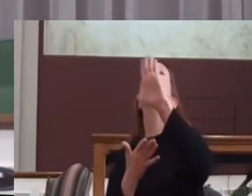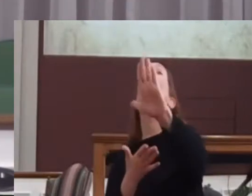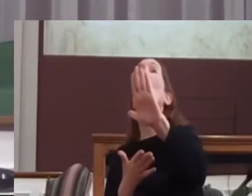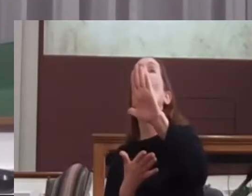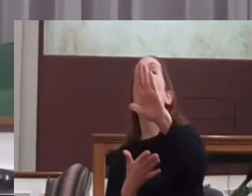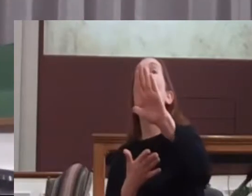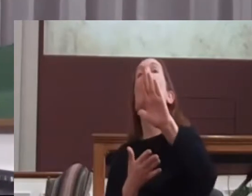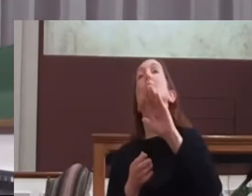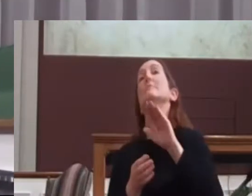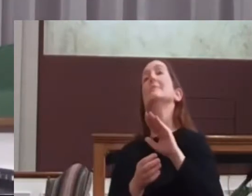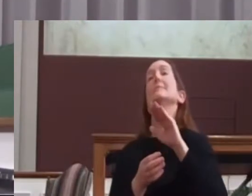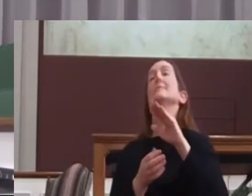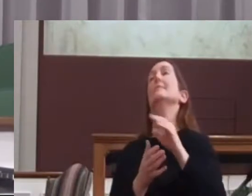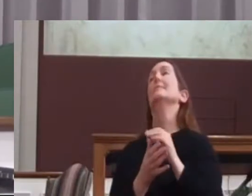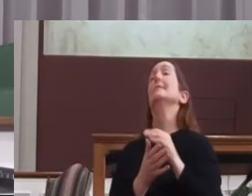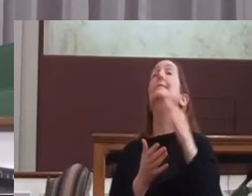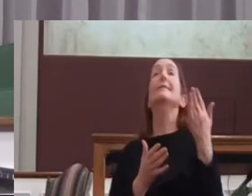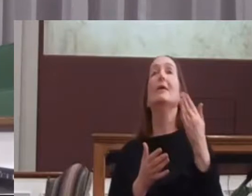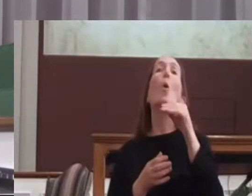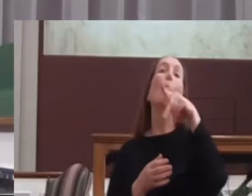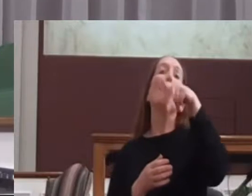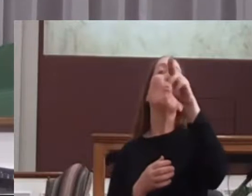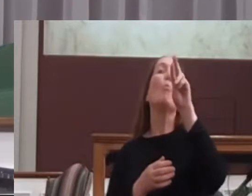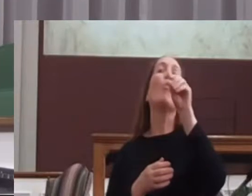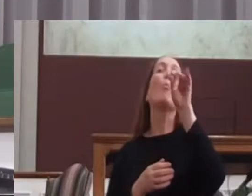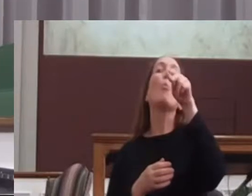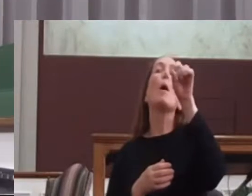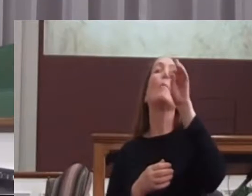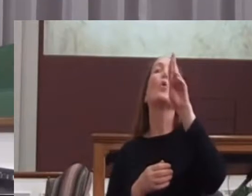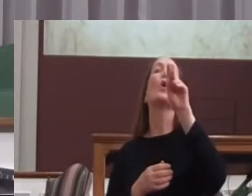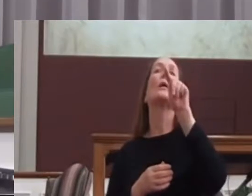your husband is your property.